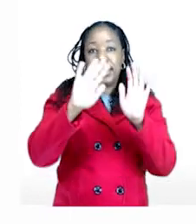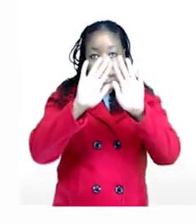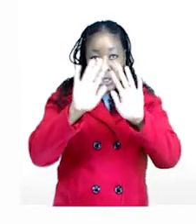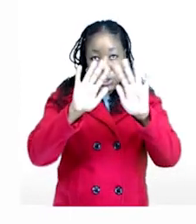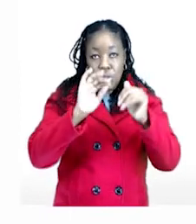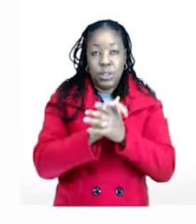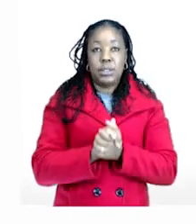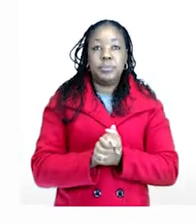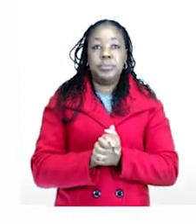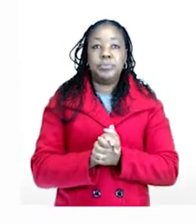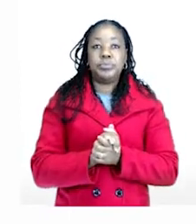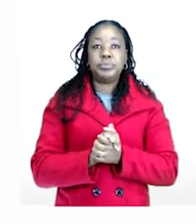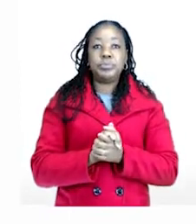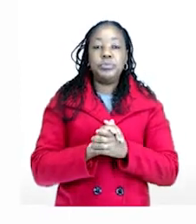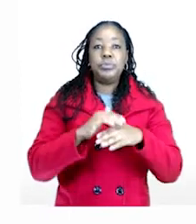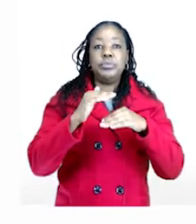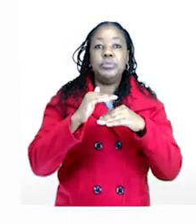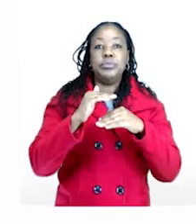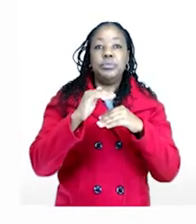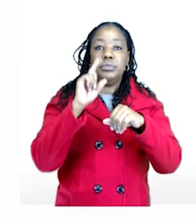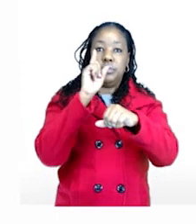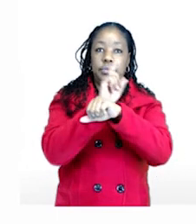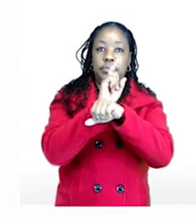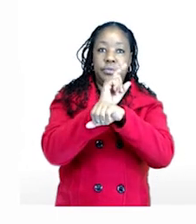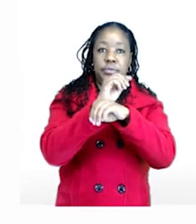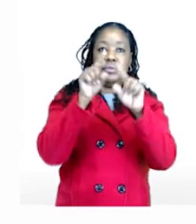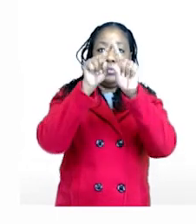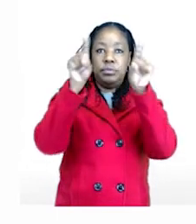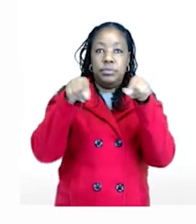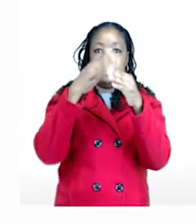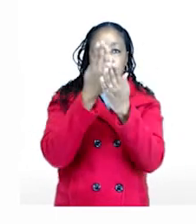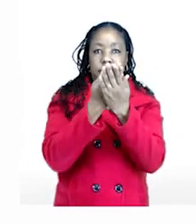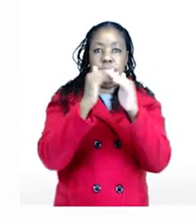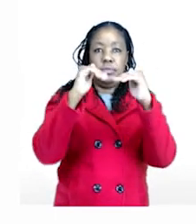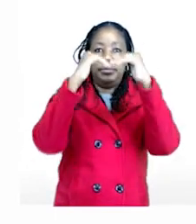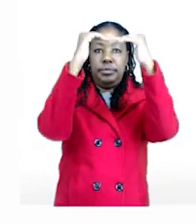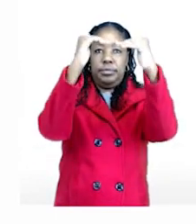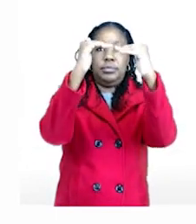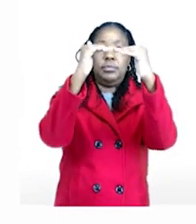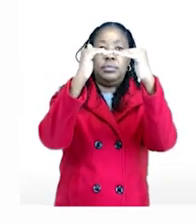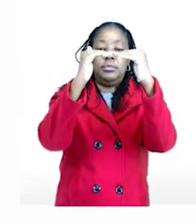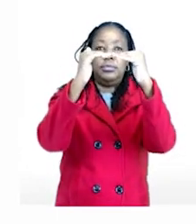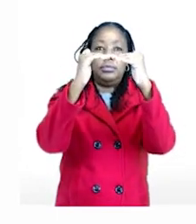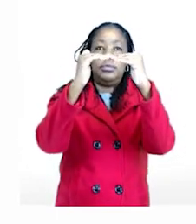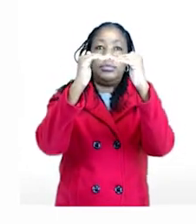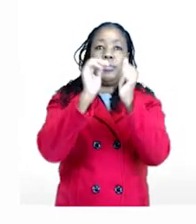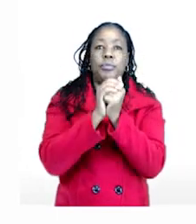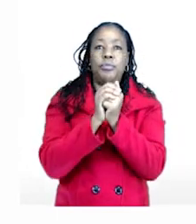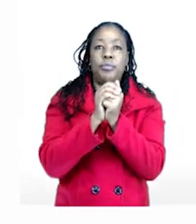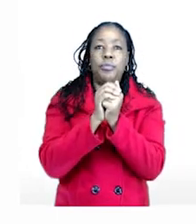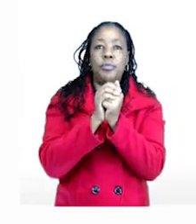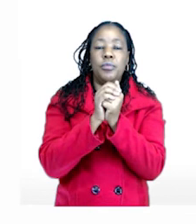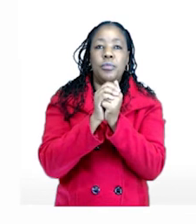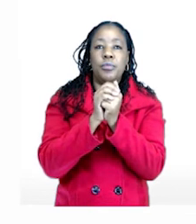top of page 14, where we have Ellie the alligator. We need to